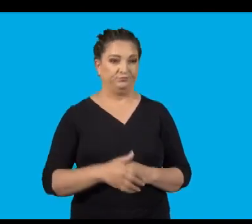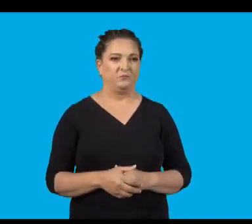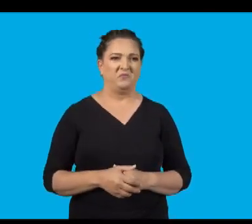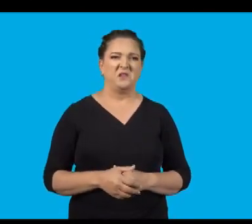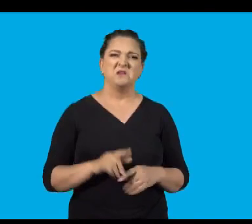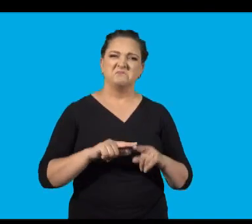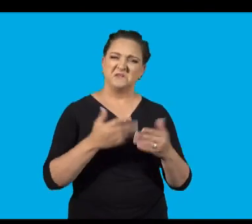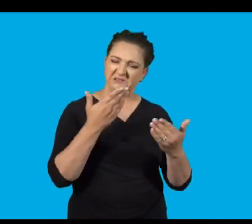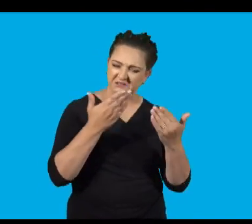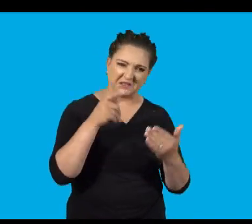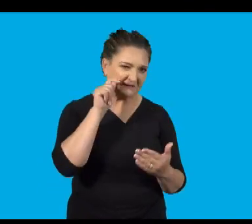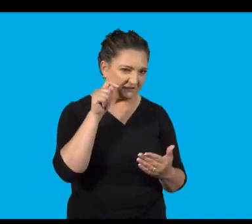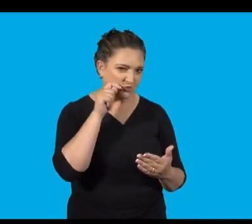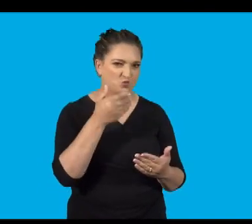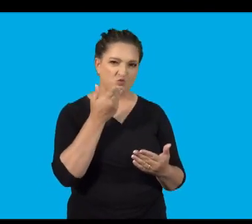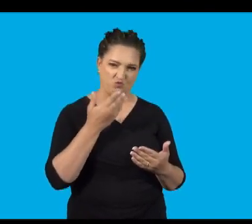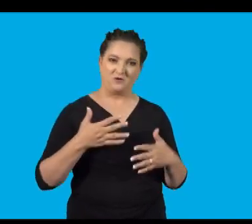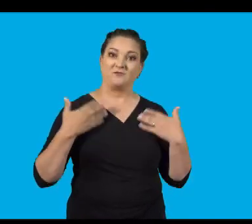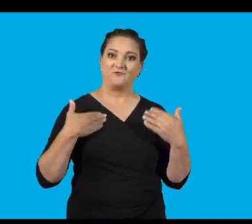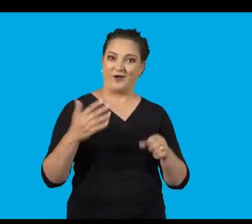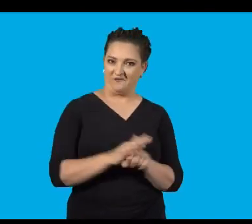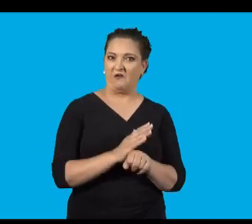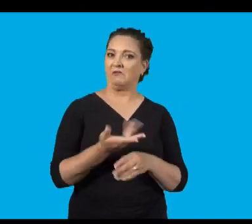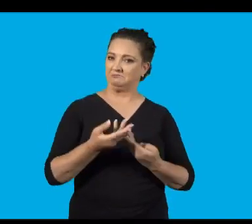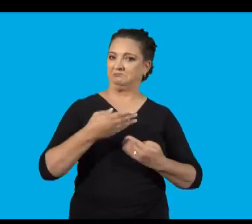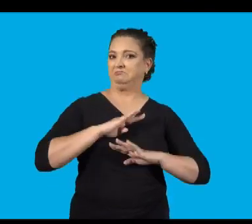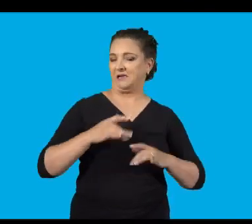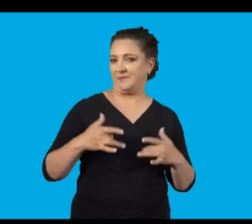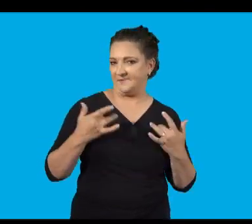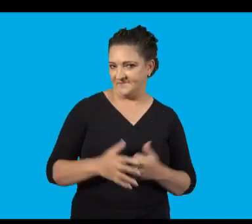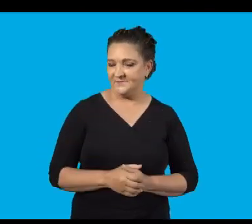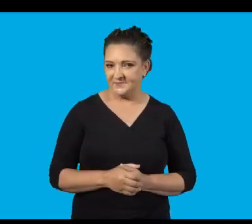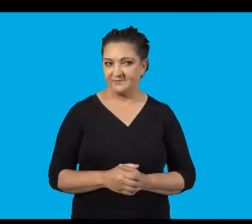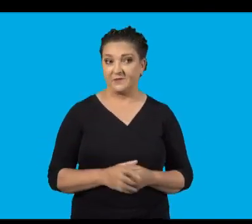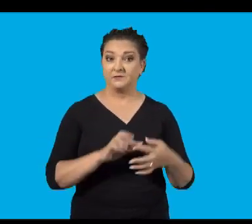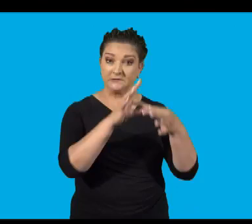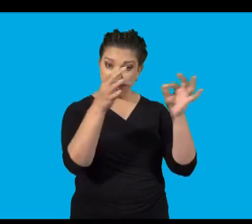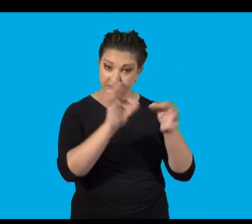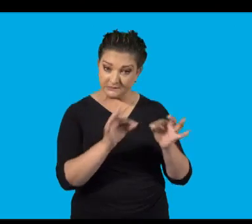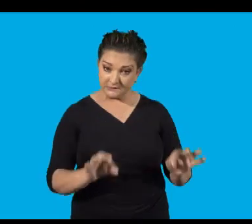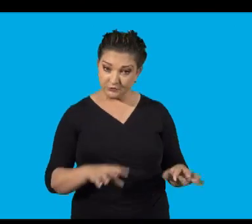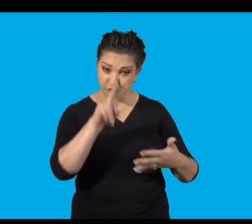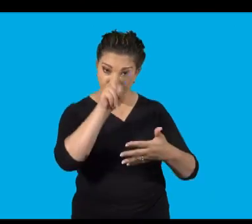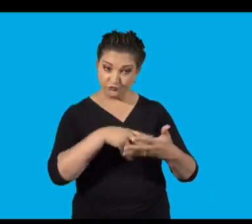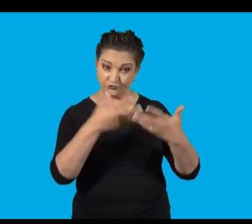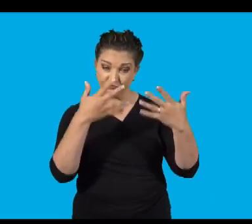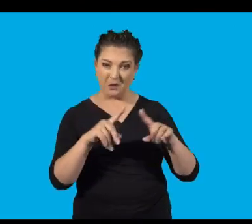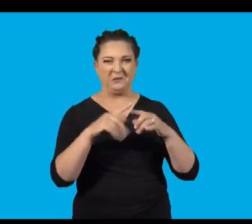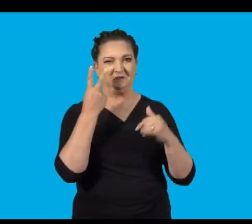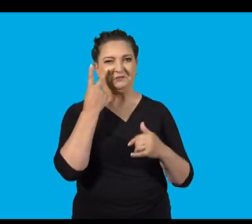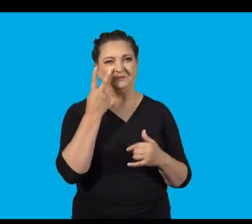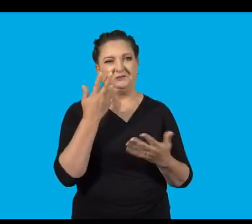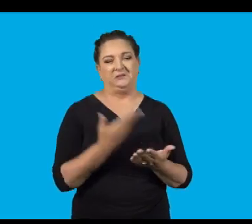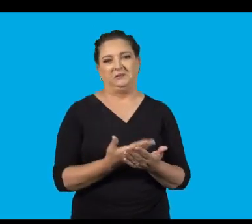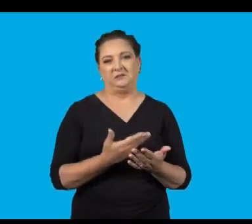suggest that grateful teenagers are much satisfied with their lives. So remember, I've read the sentences to you. Now let's see